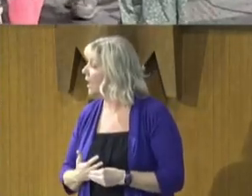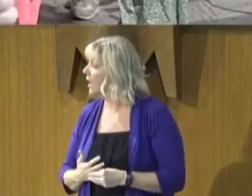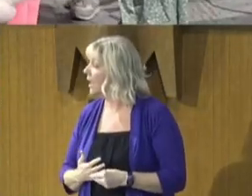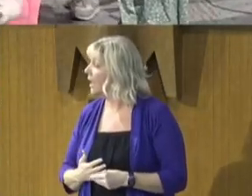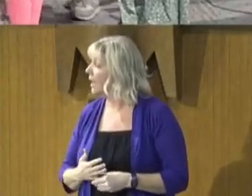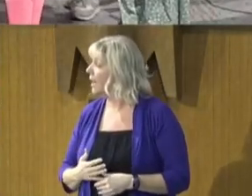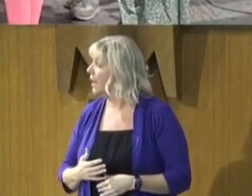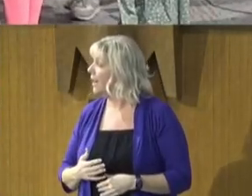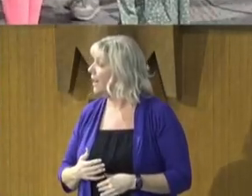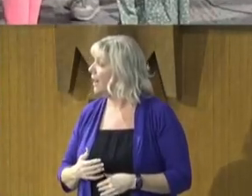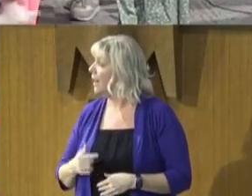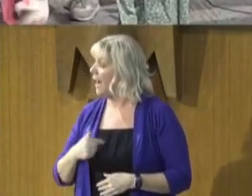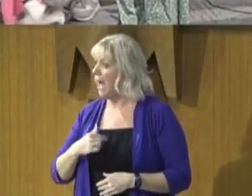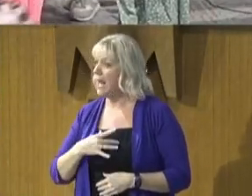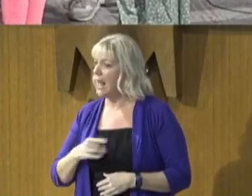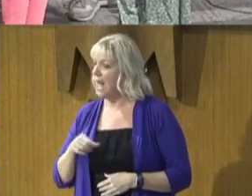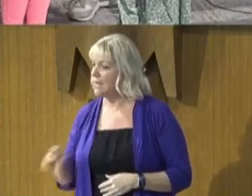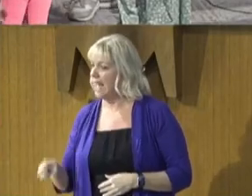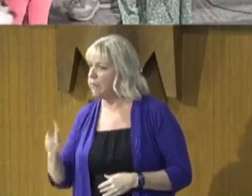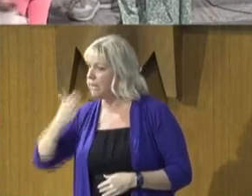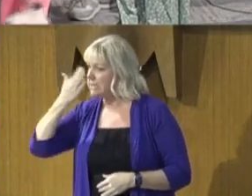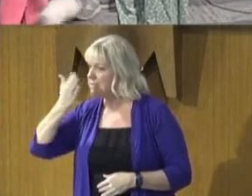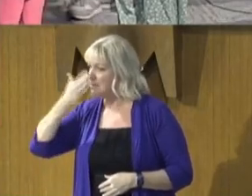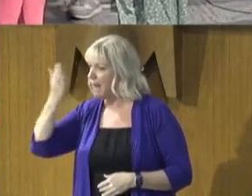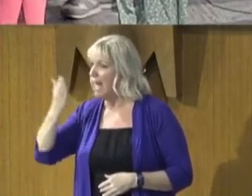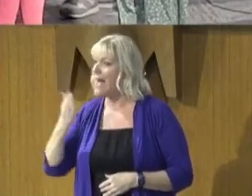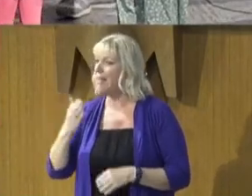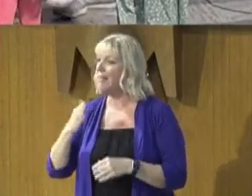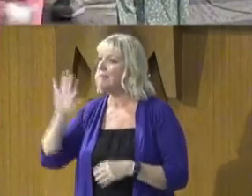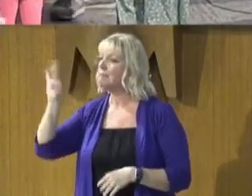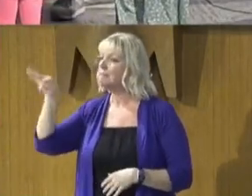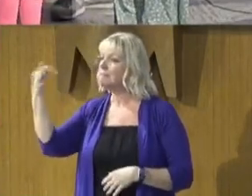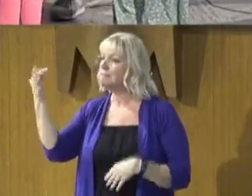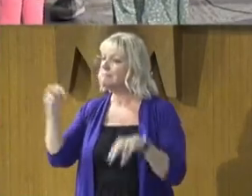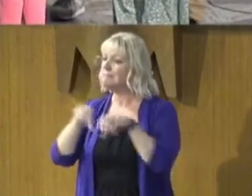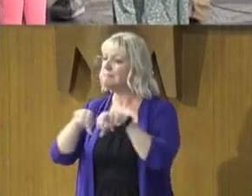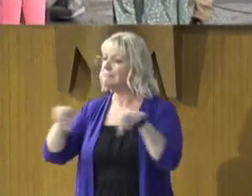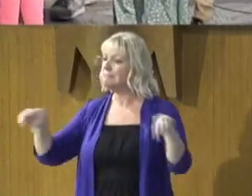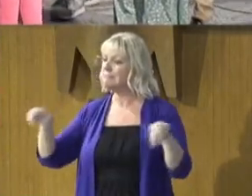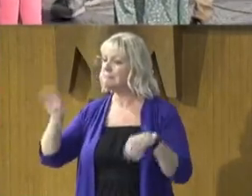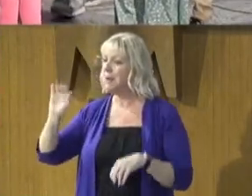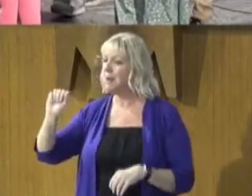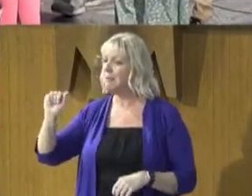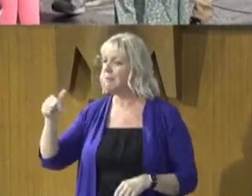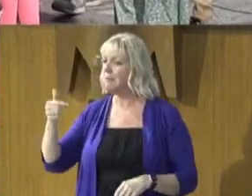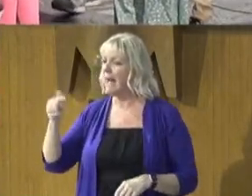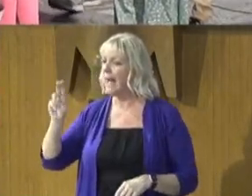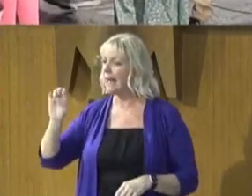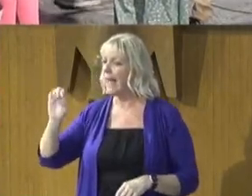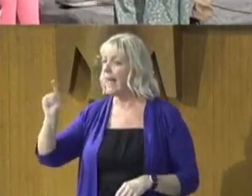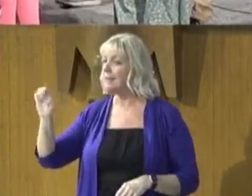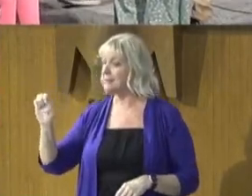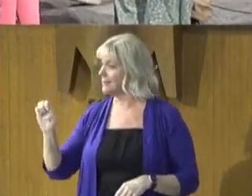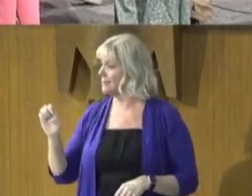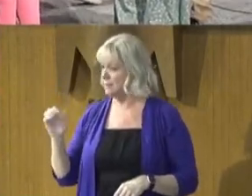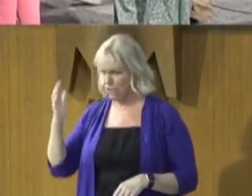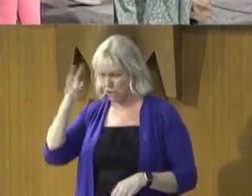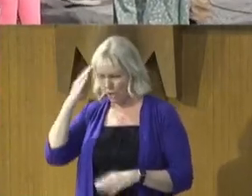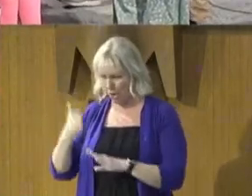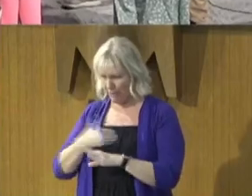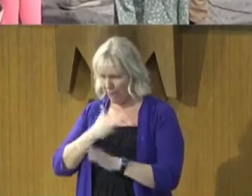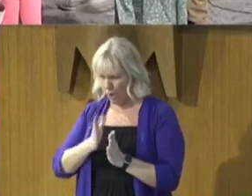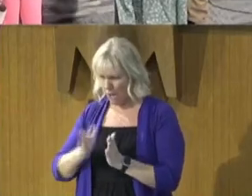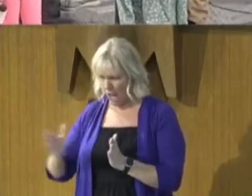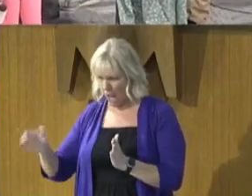You like the smell of that one. That one's the baguette. Yes. That's from French. Do you know what the baguette looks like when before it's cut